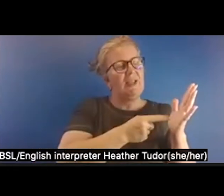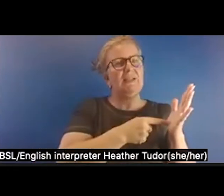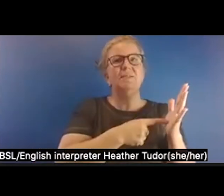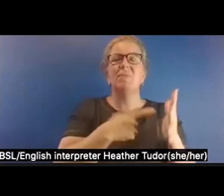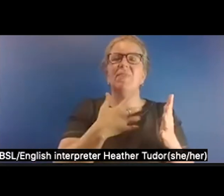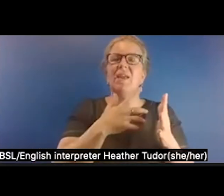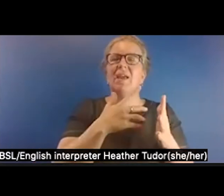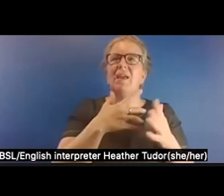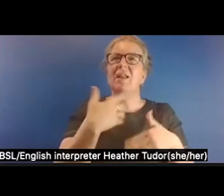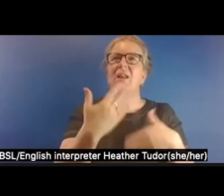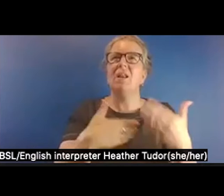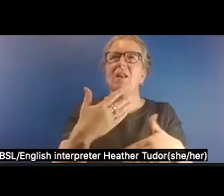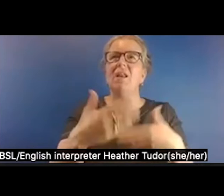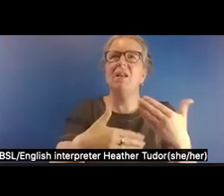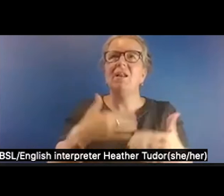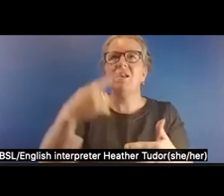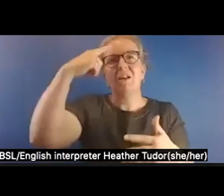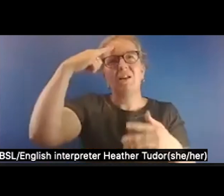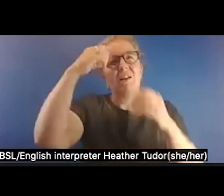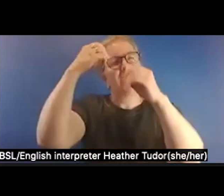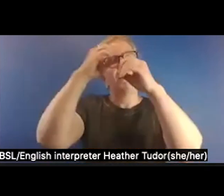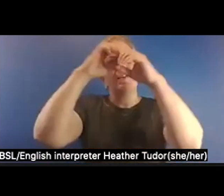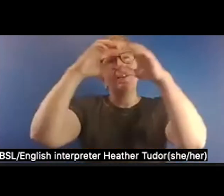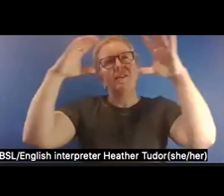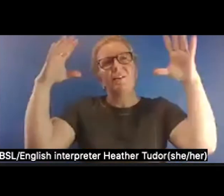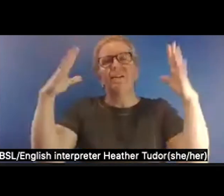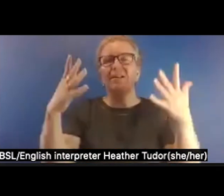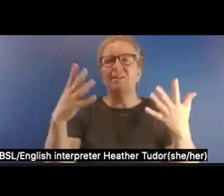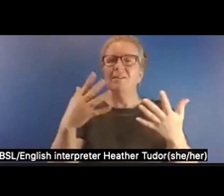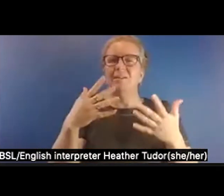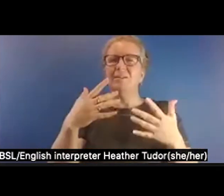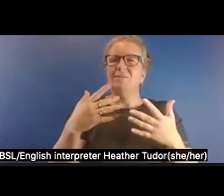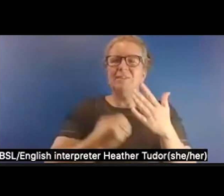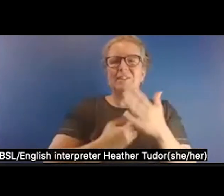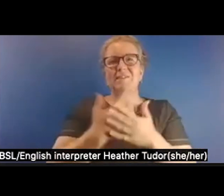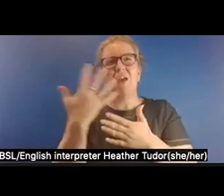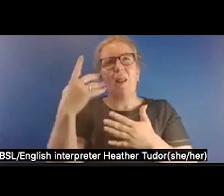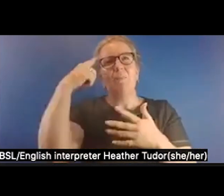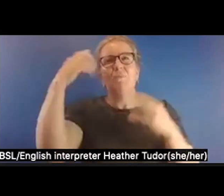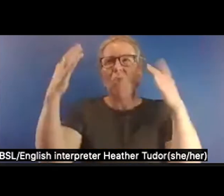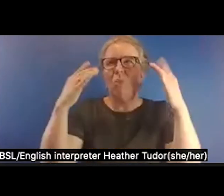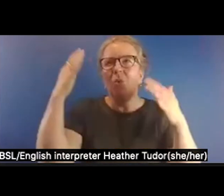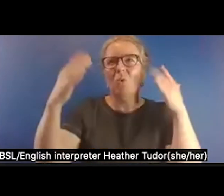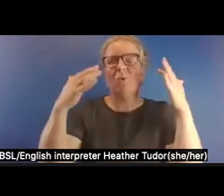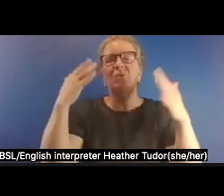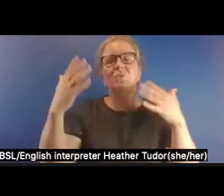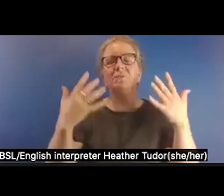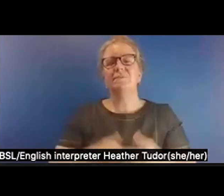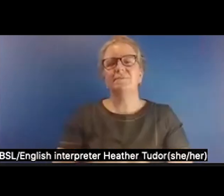its life of its own in your mind. So it would be interesting how that goes. We want to